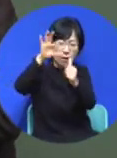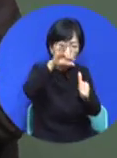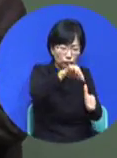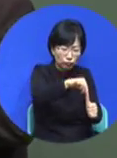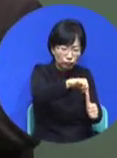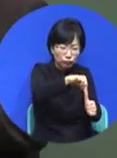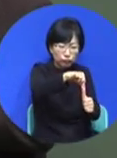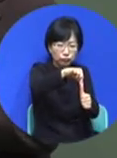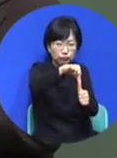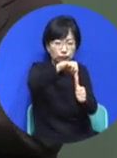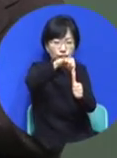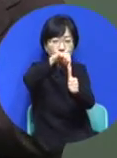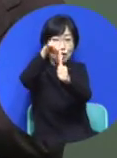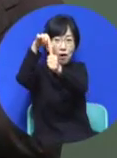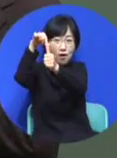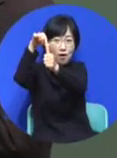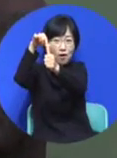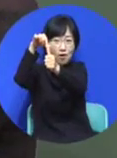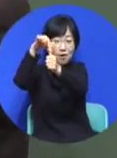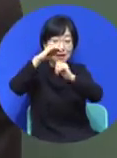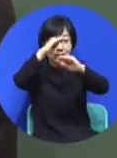him.